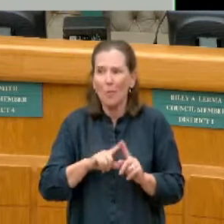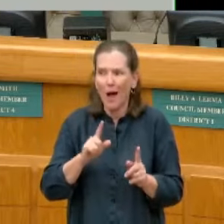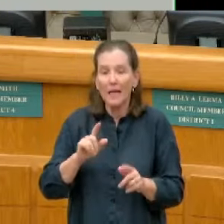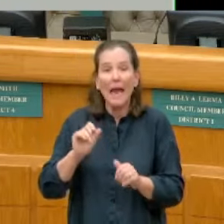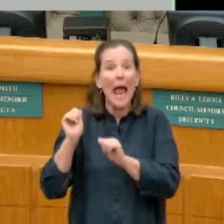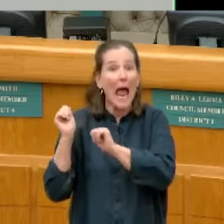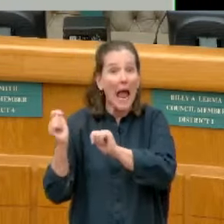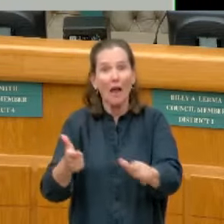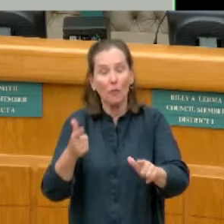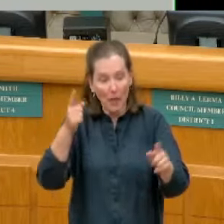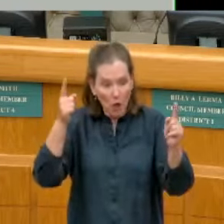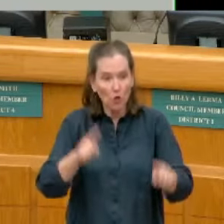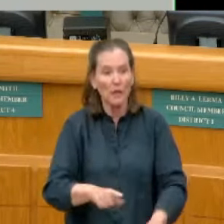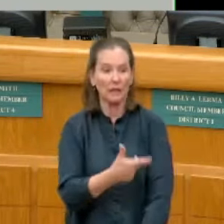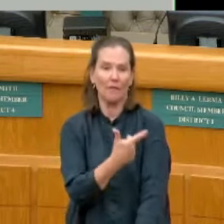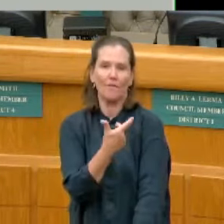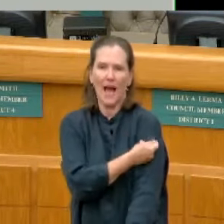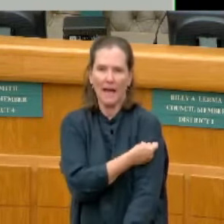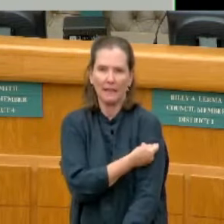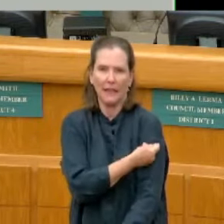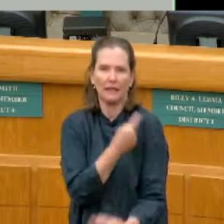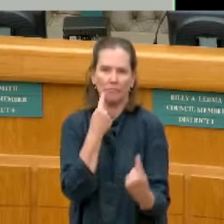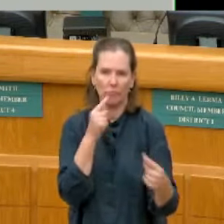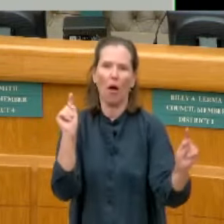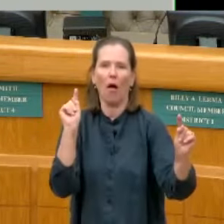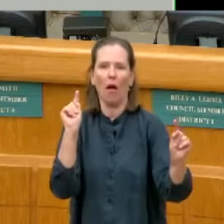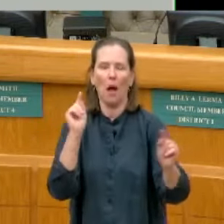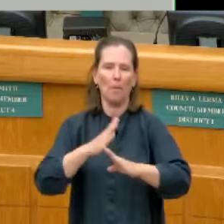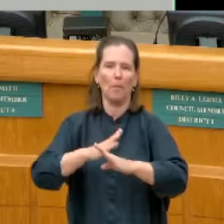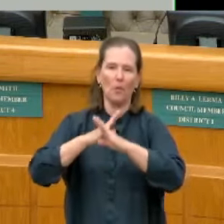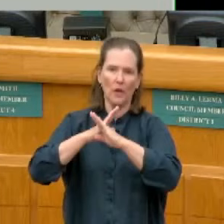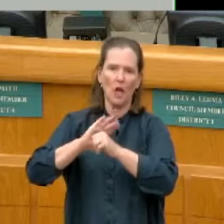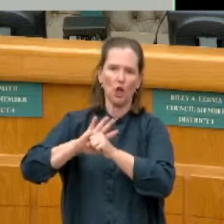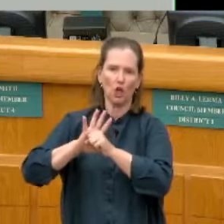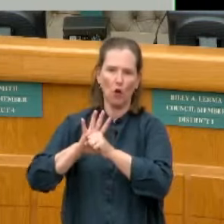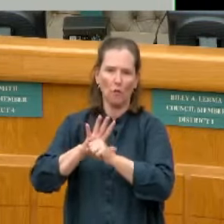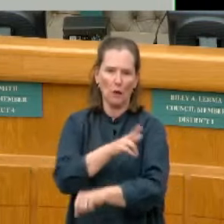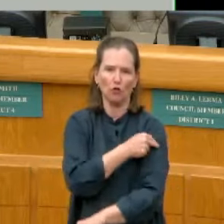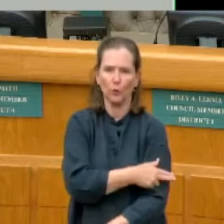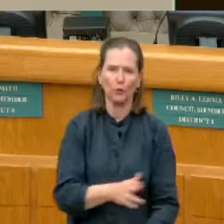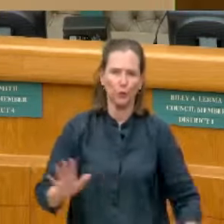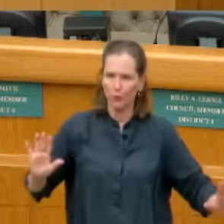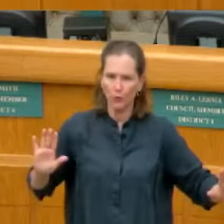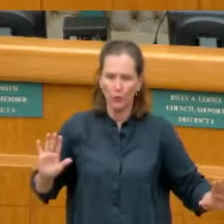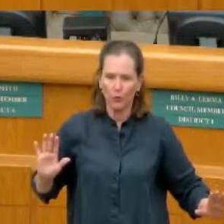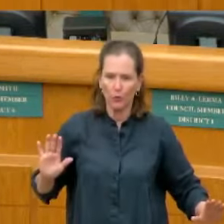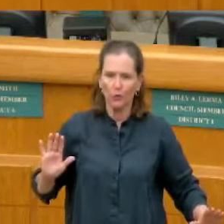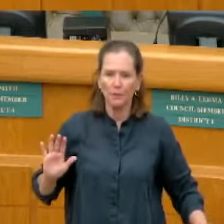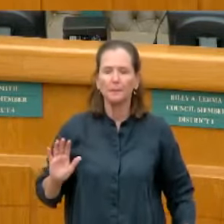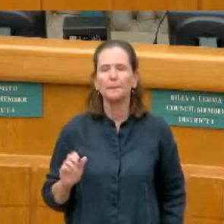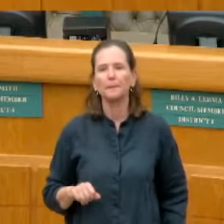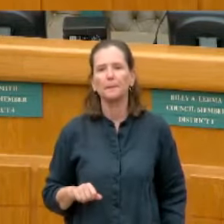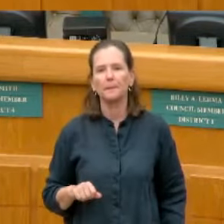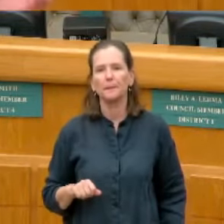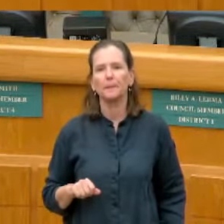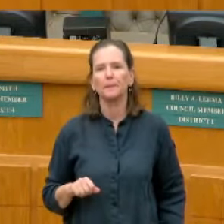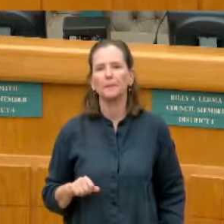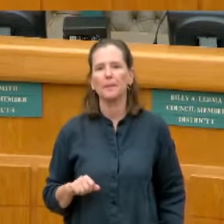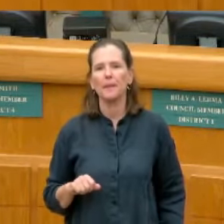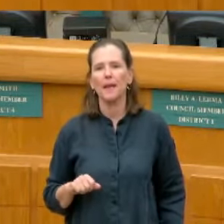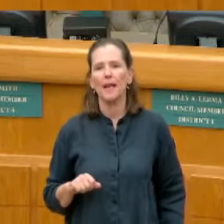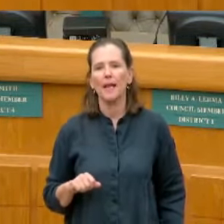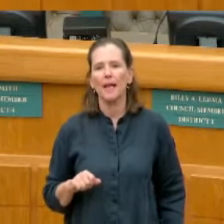agrees works? That's a qualified healthcare professional. So with that, we'll go to